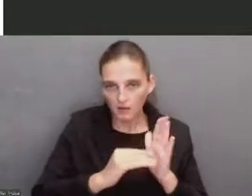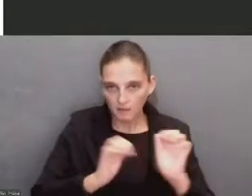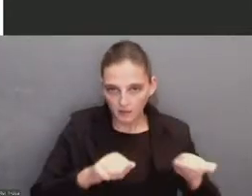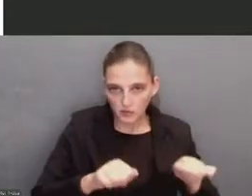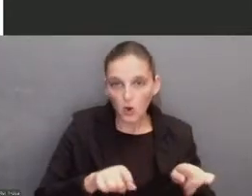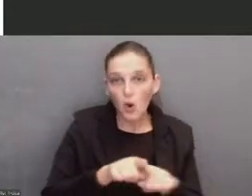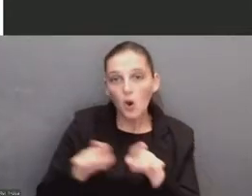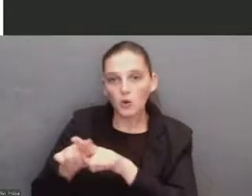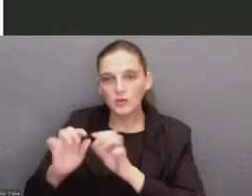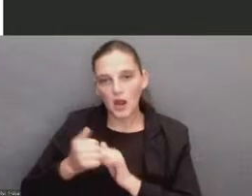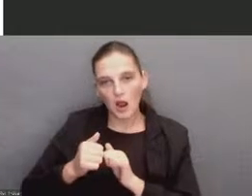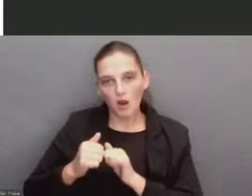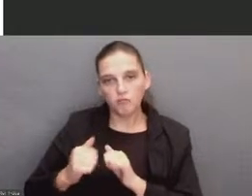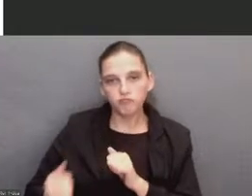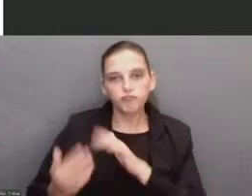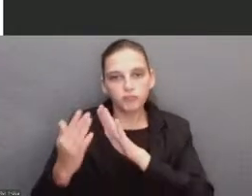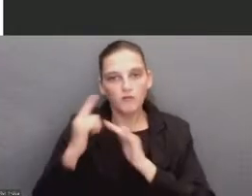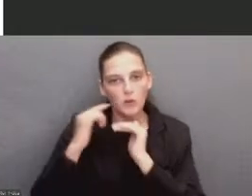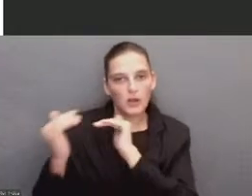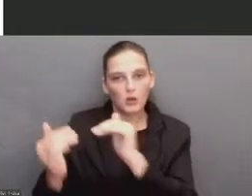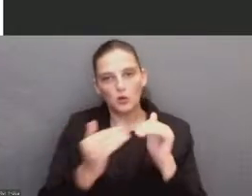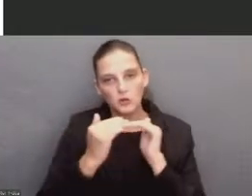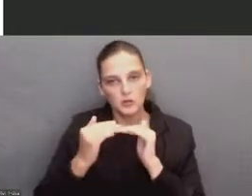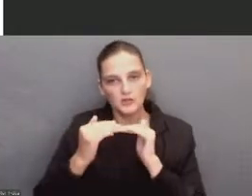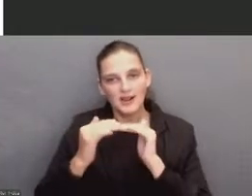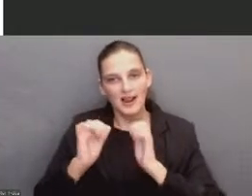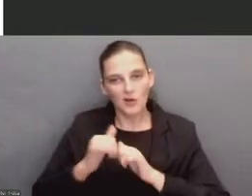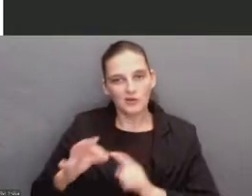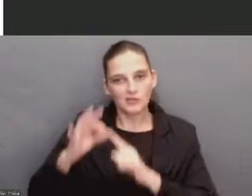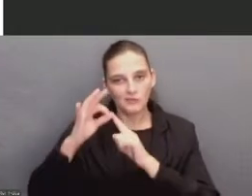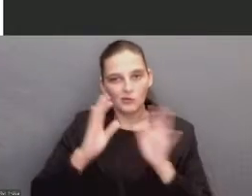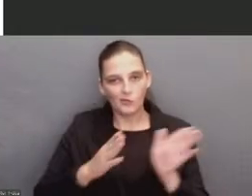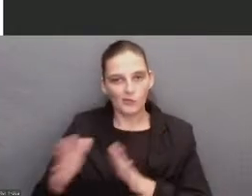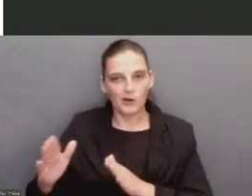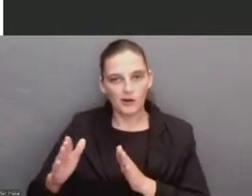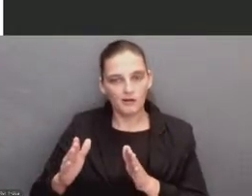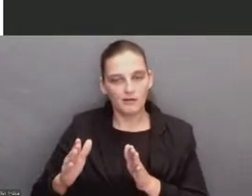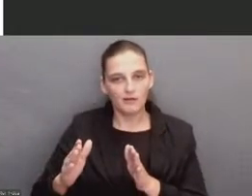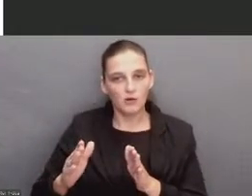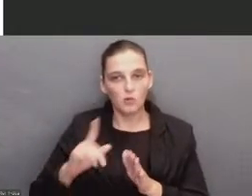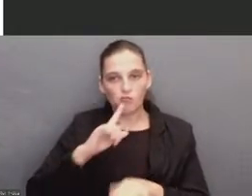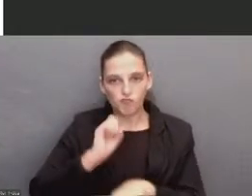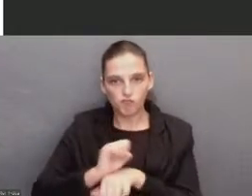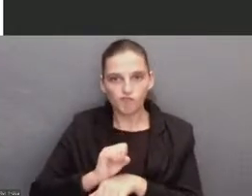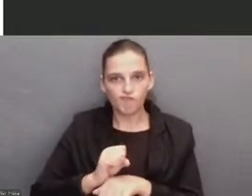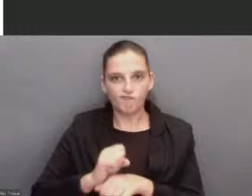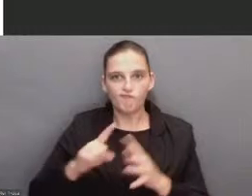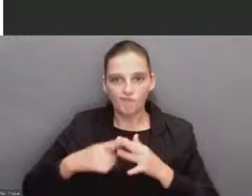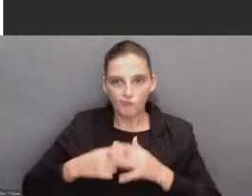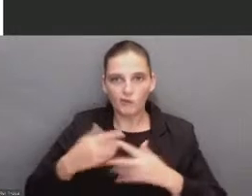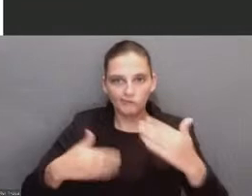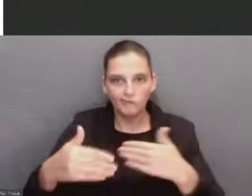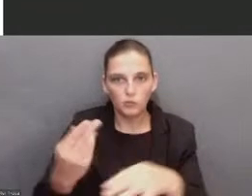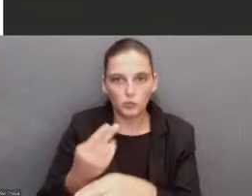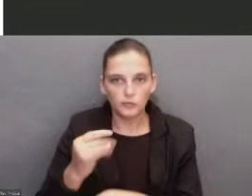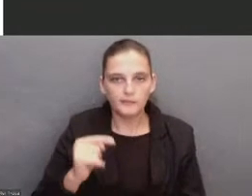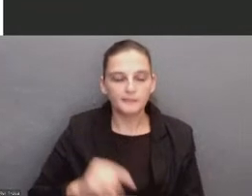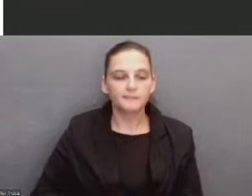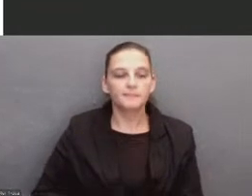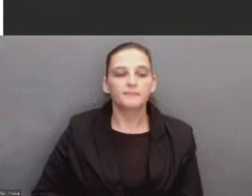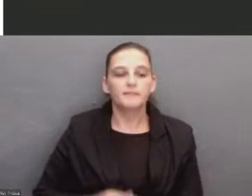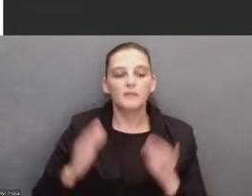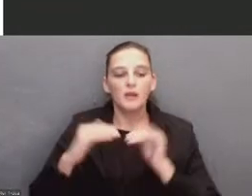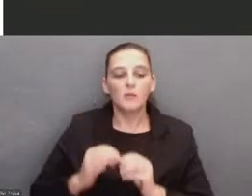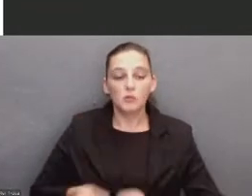equity in how special preparedness plans are actually implemented. On the next slide, for problem statement 2,